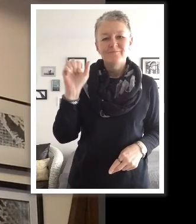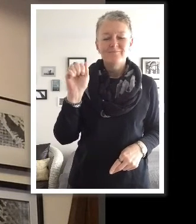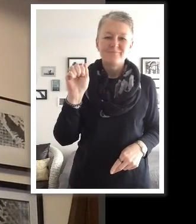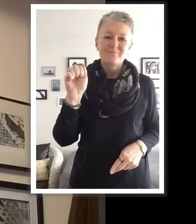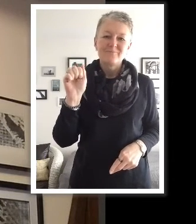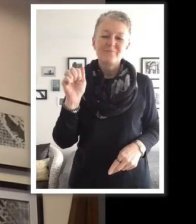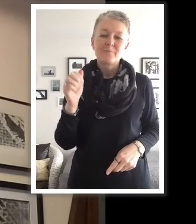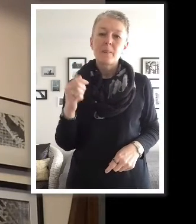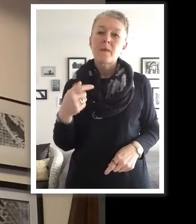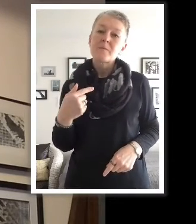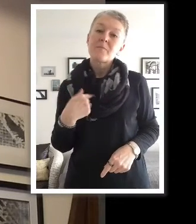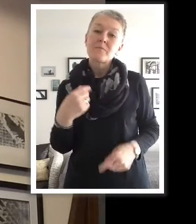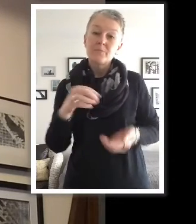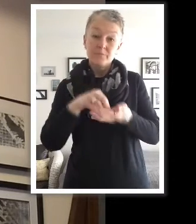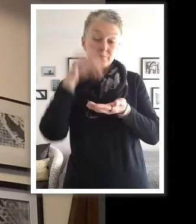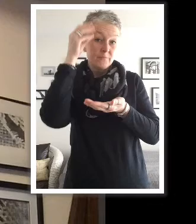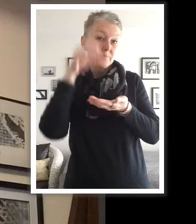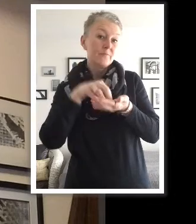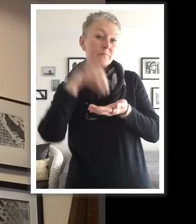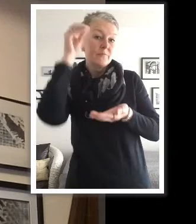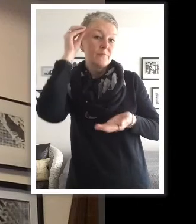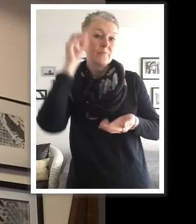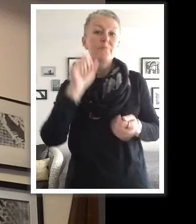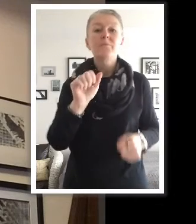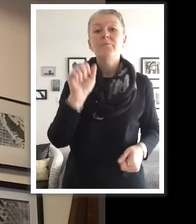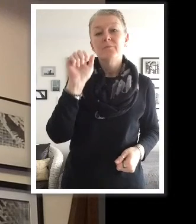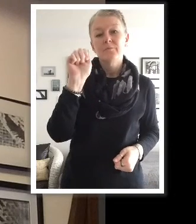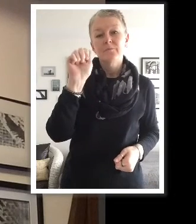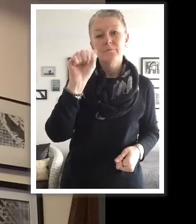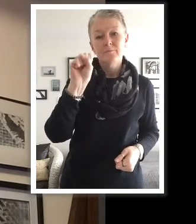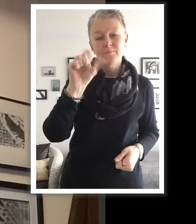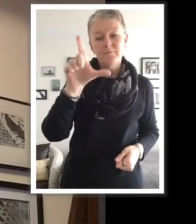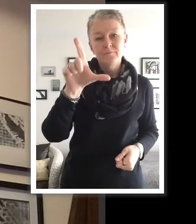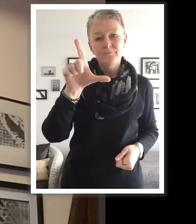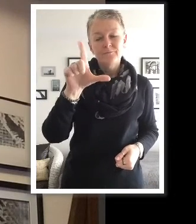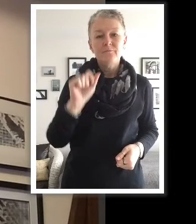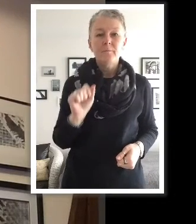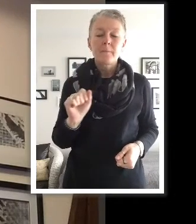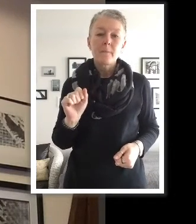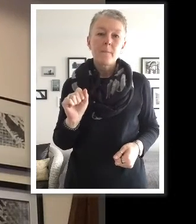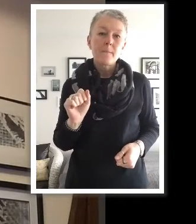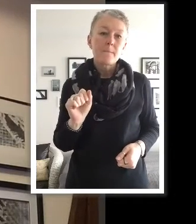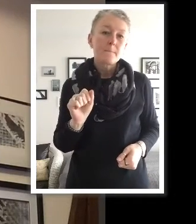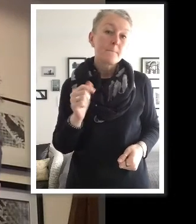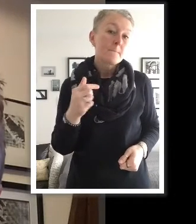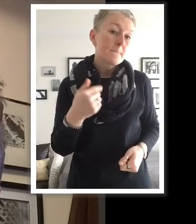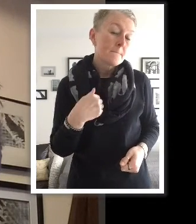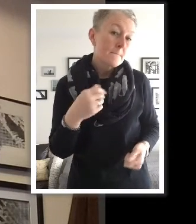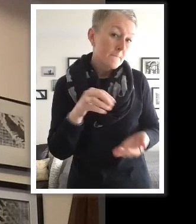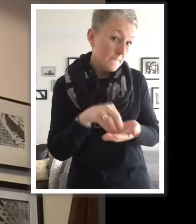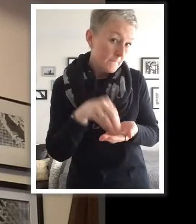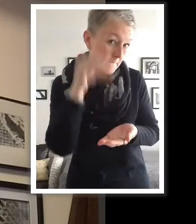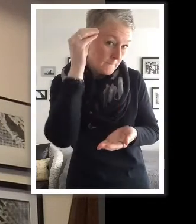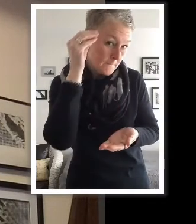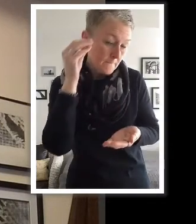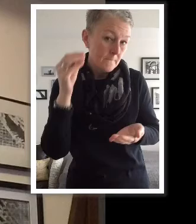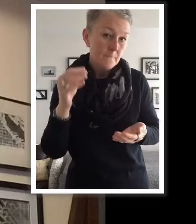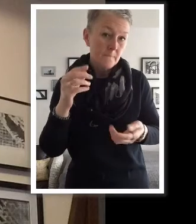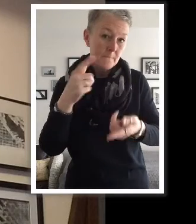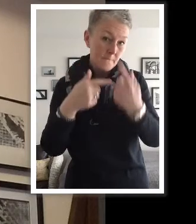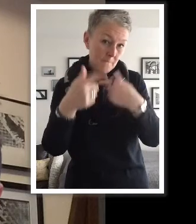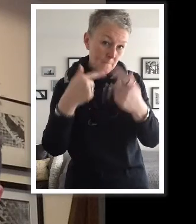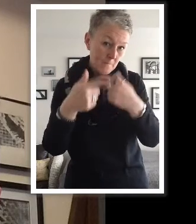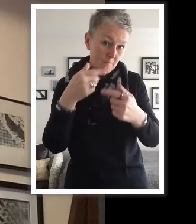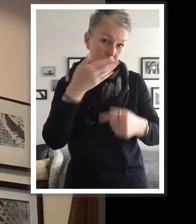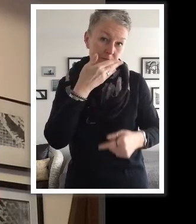confusion and threatens accessibility in that way. So I've picked one from the TV show